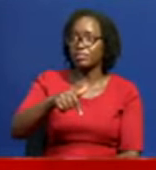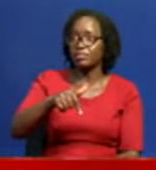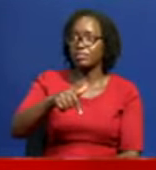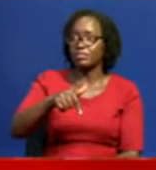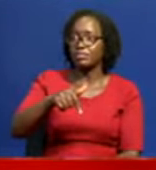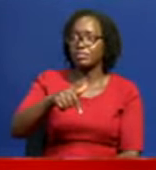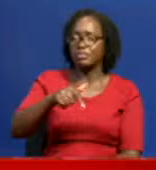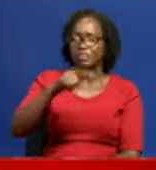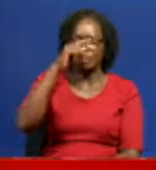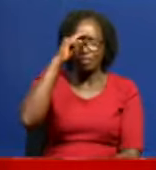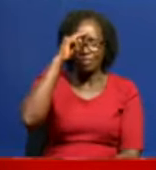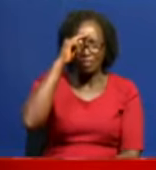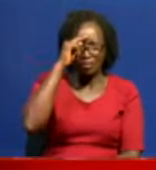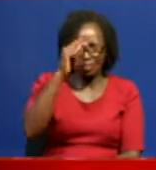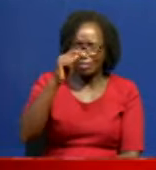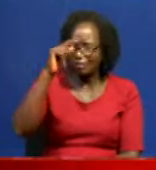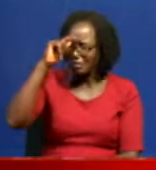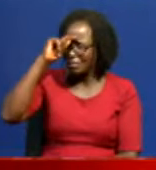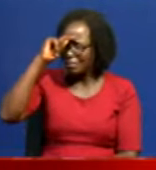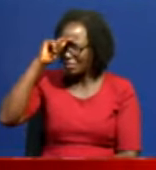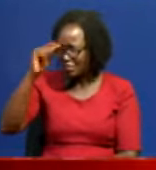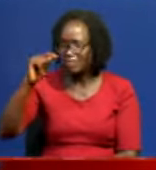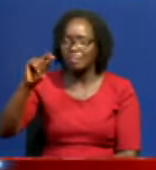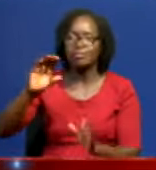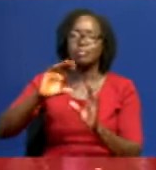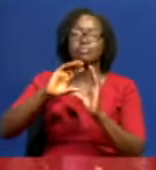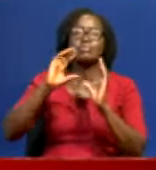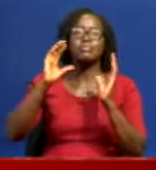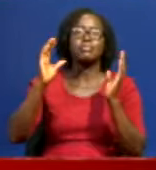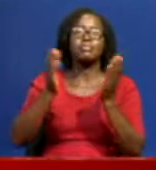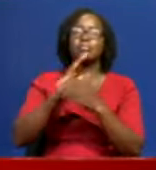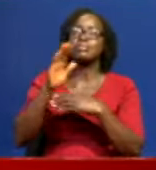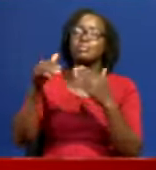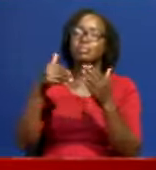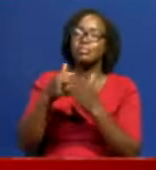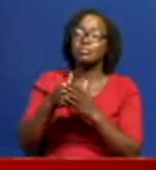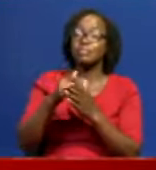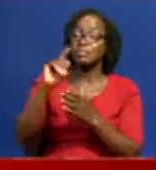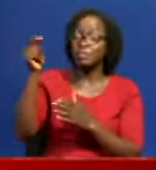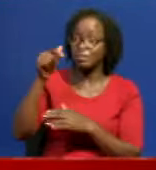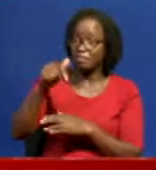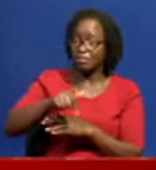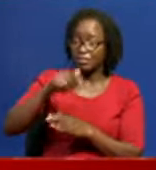imepata heshima duniani kote. Kenya leo inatambulika.